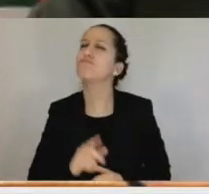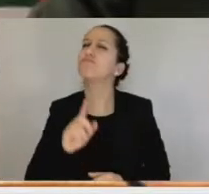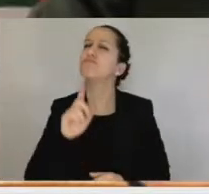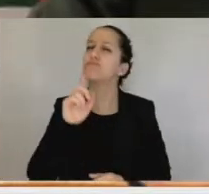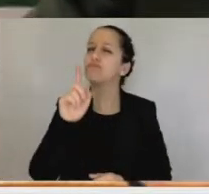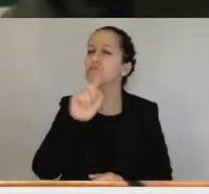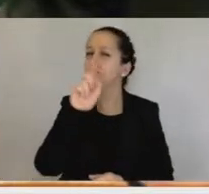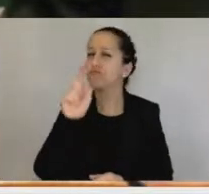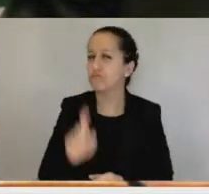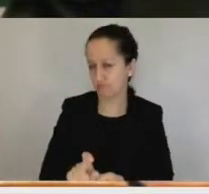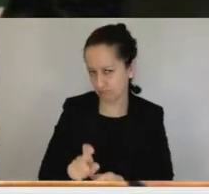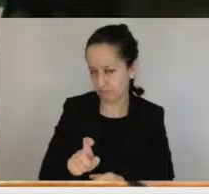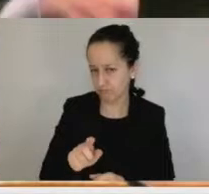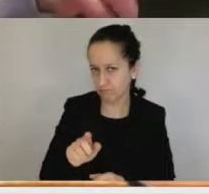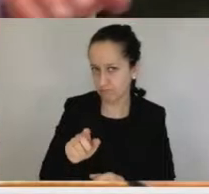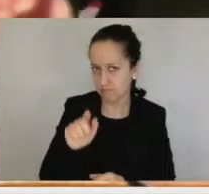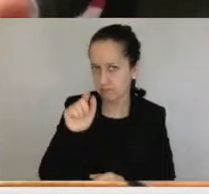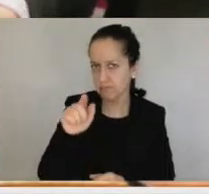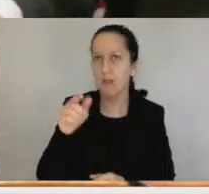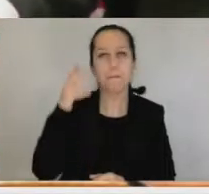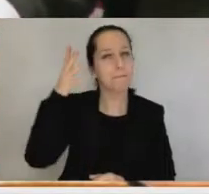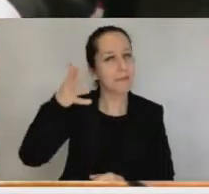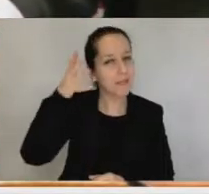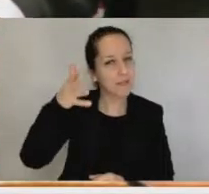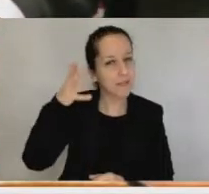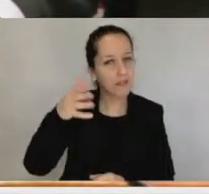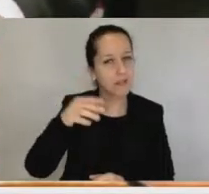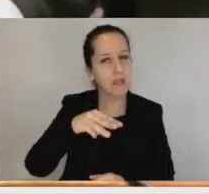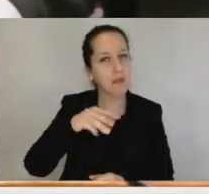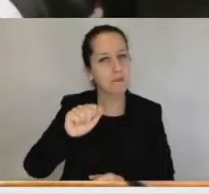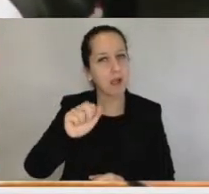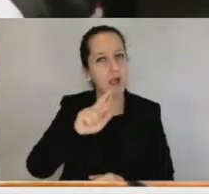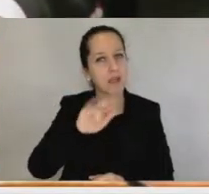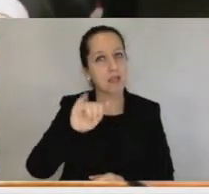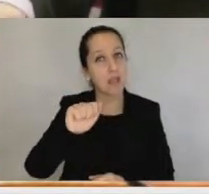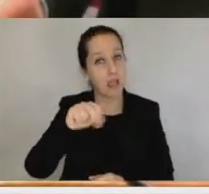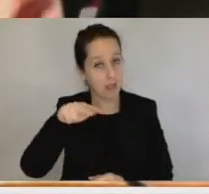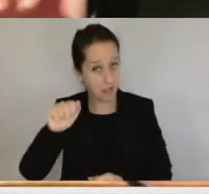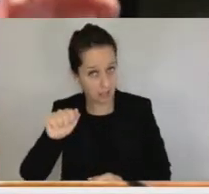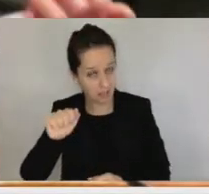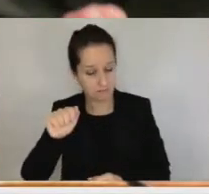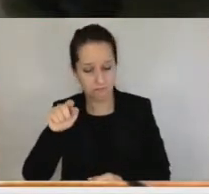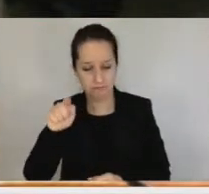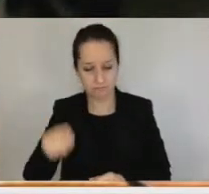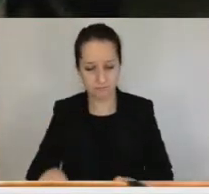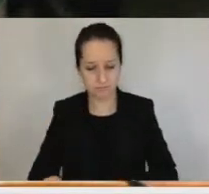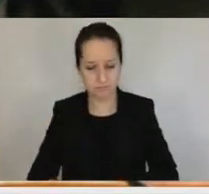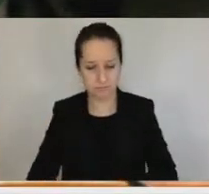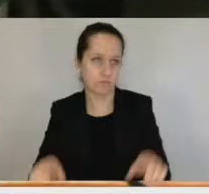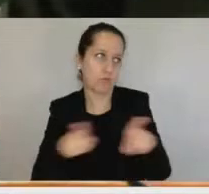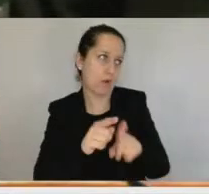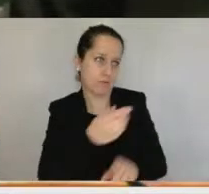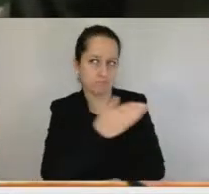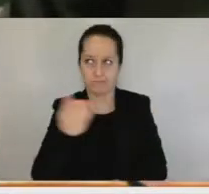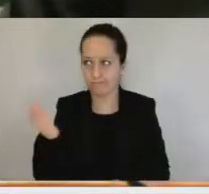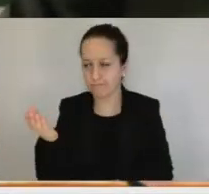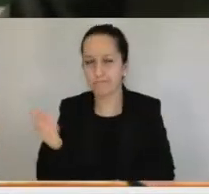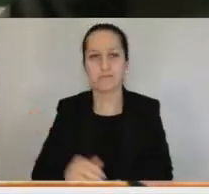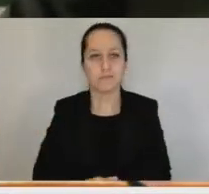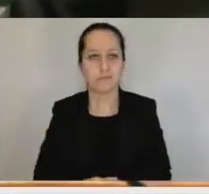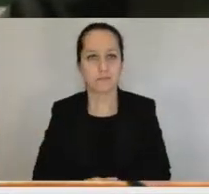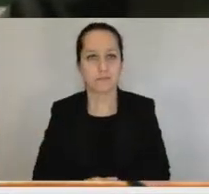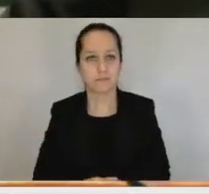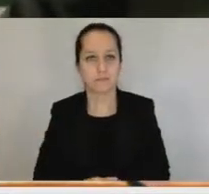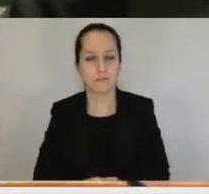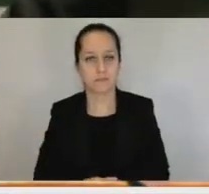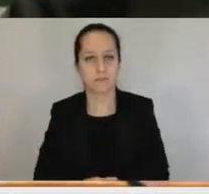There's a question that comes from Mariana's presentation, and is equivalent to all